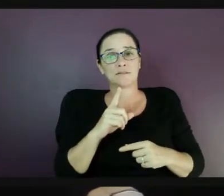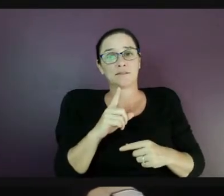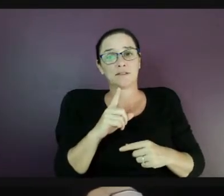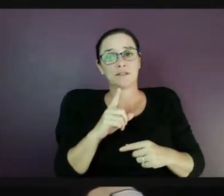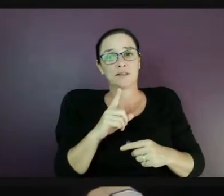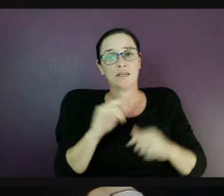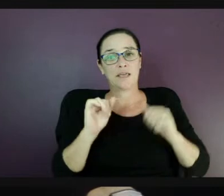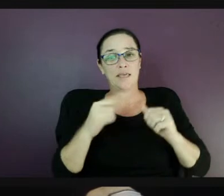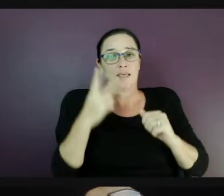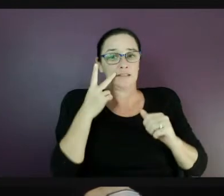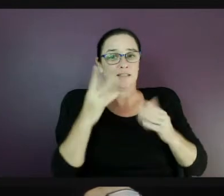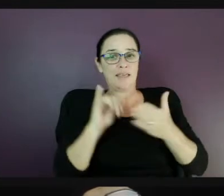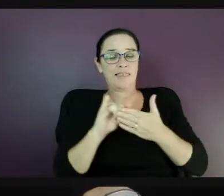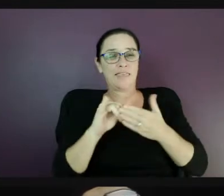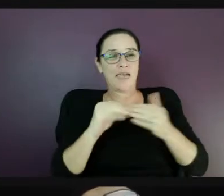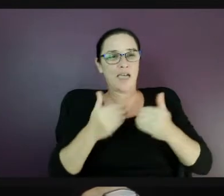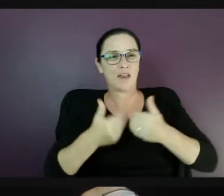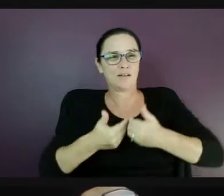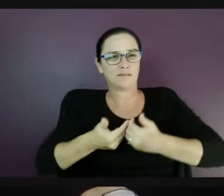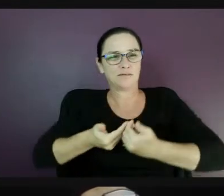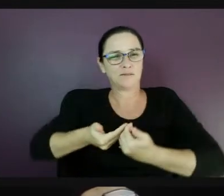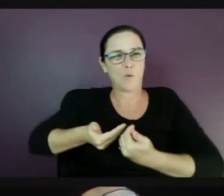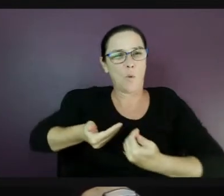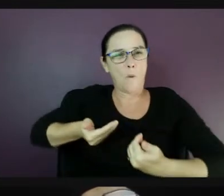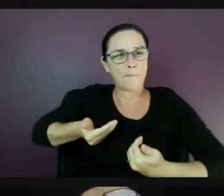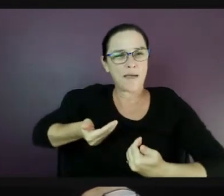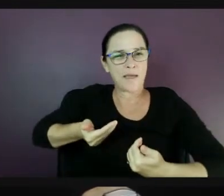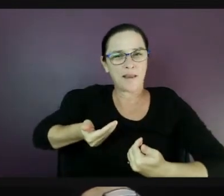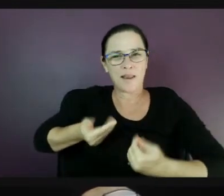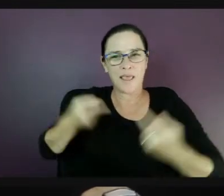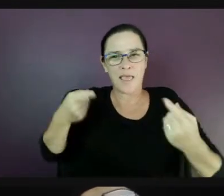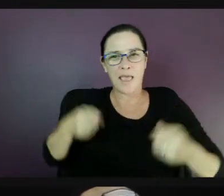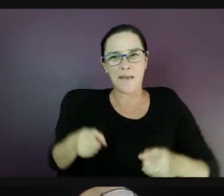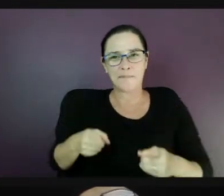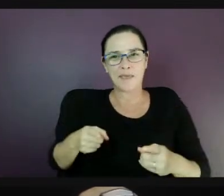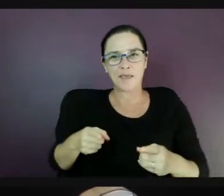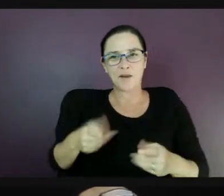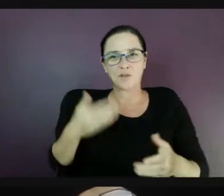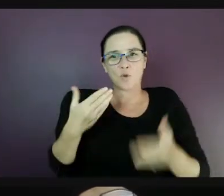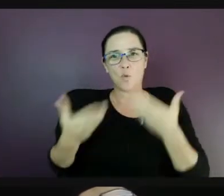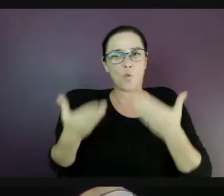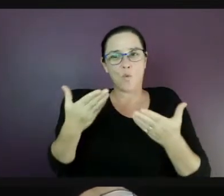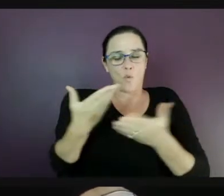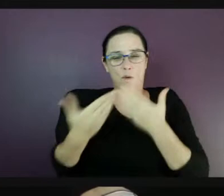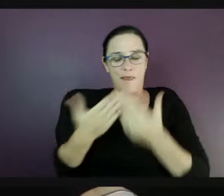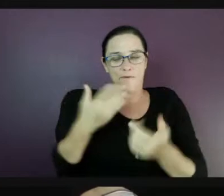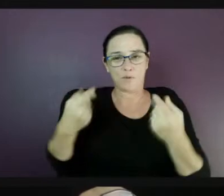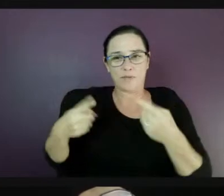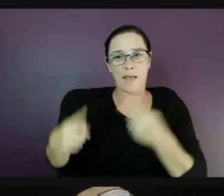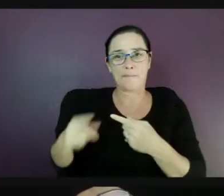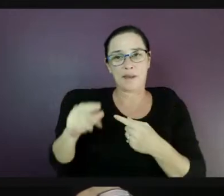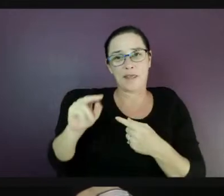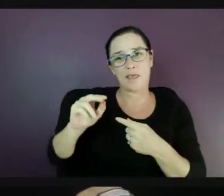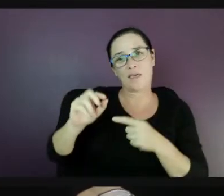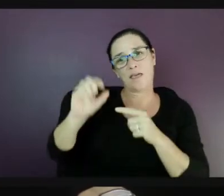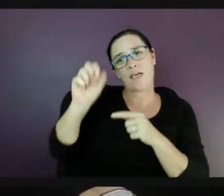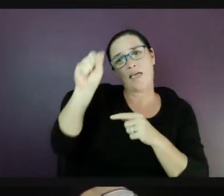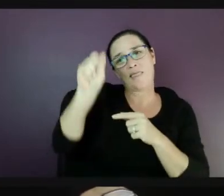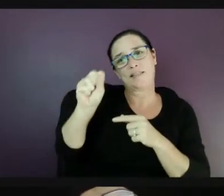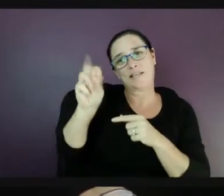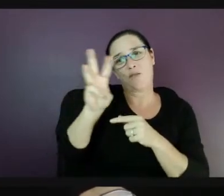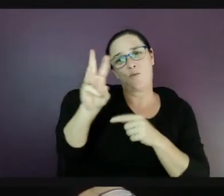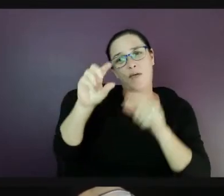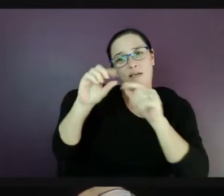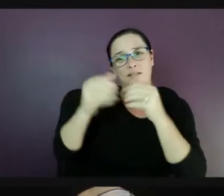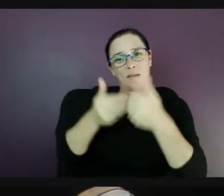on the southwest rift, almost like whatever was happening at the summit managed to wedge open this area of the south flank. It moves out of the